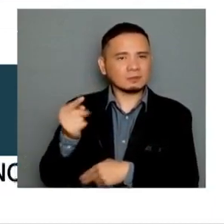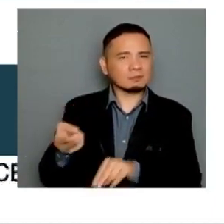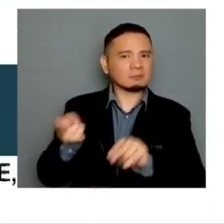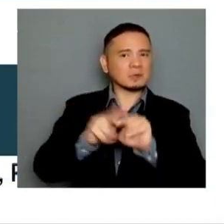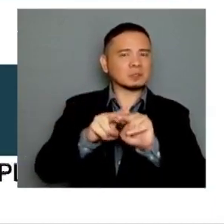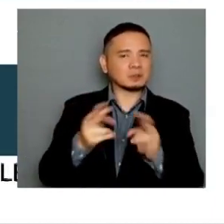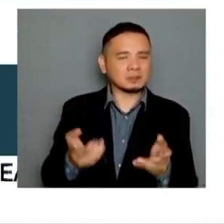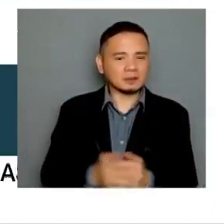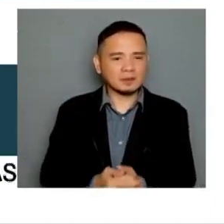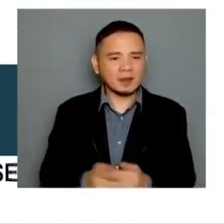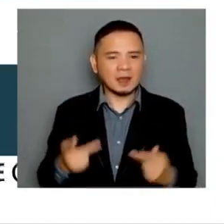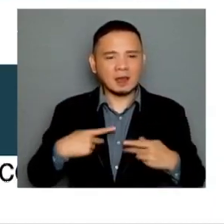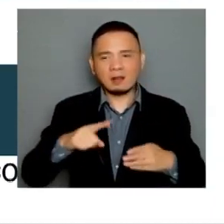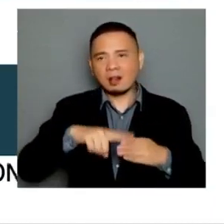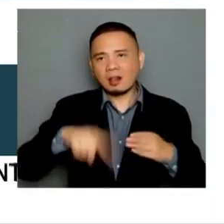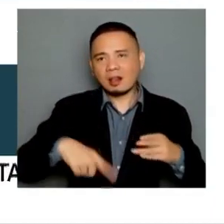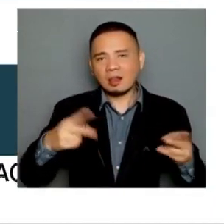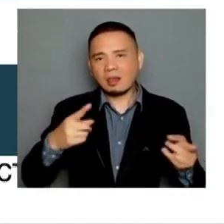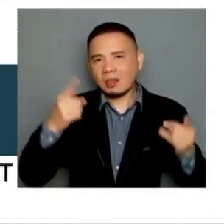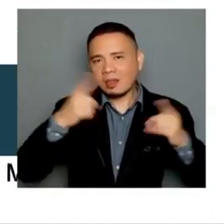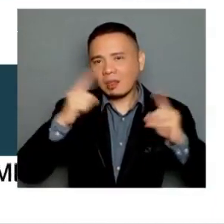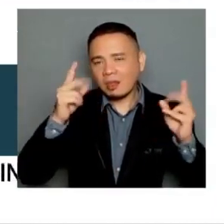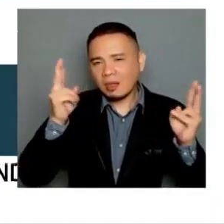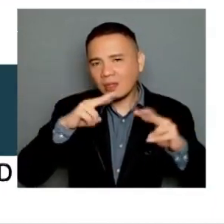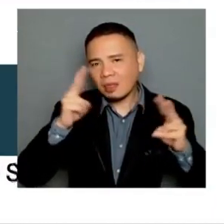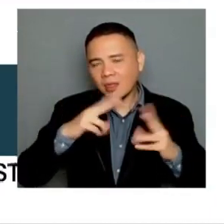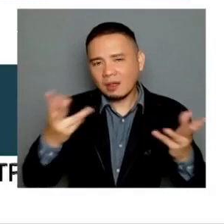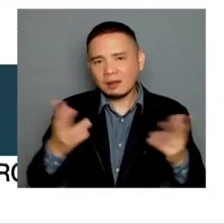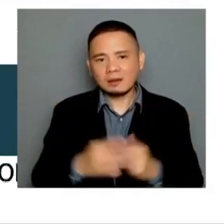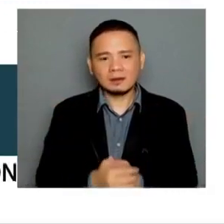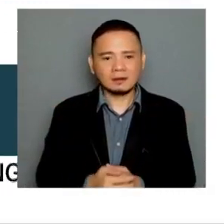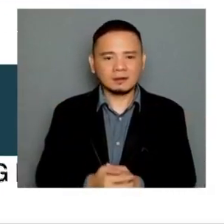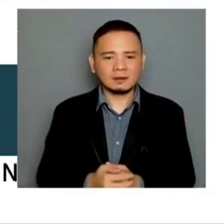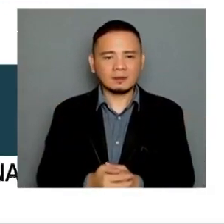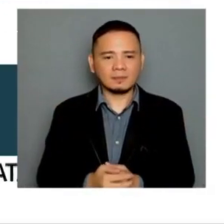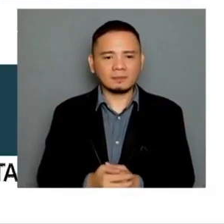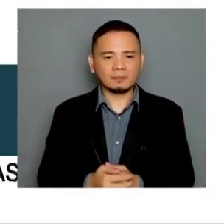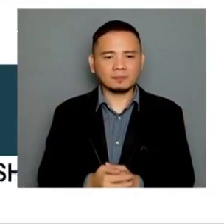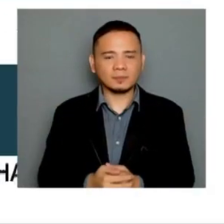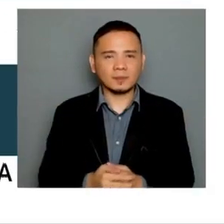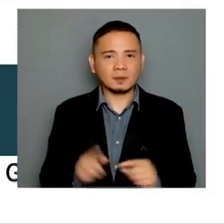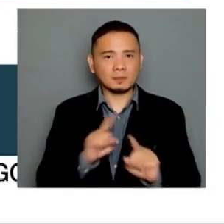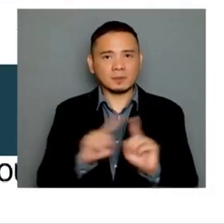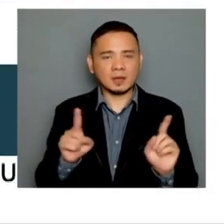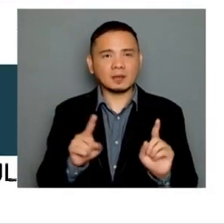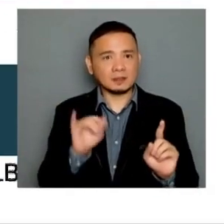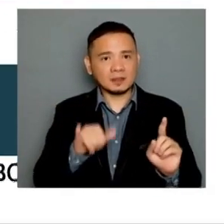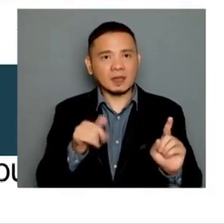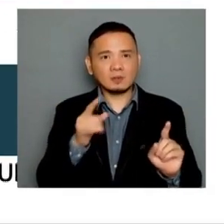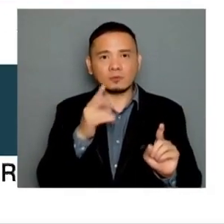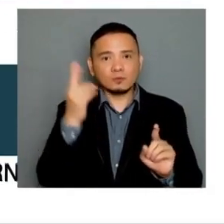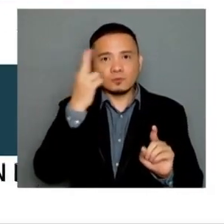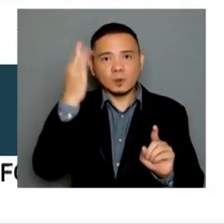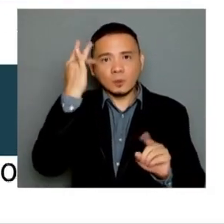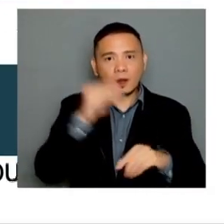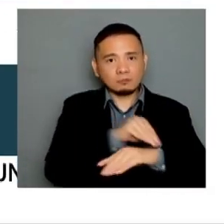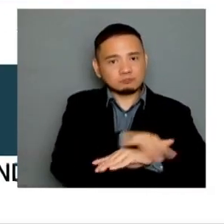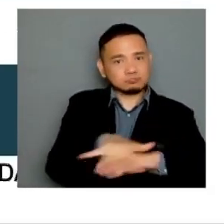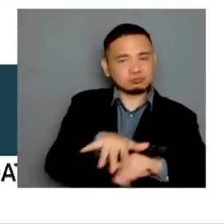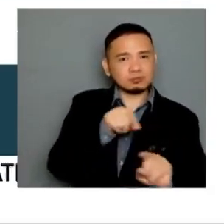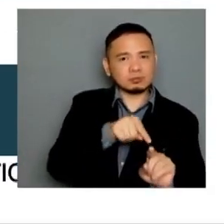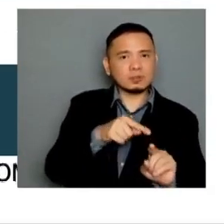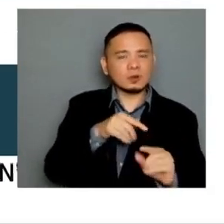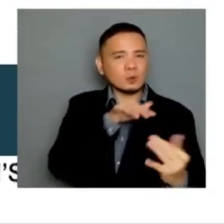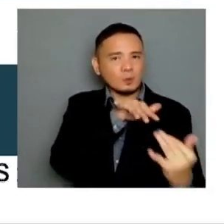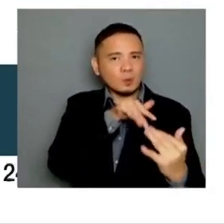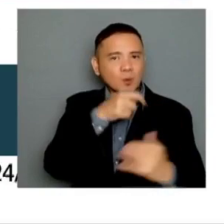were unintended consequences. But, yeah, it really emanated from there primarily because of that war. But they